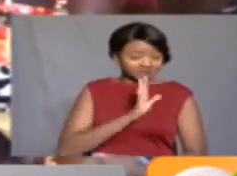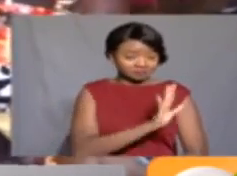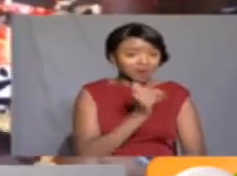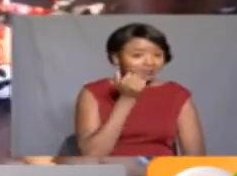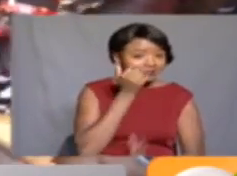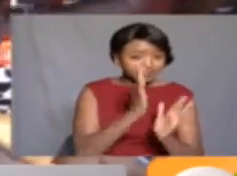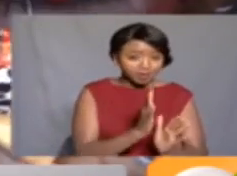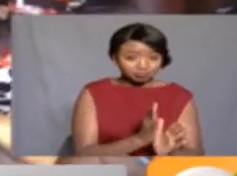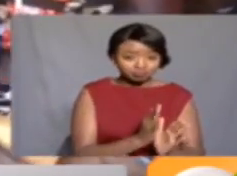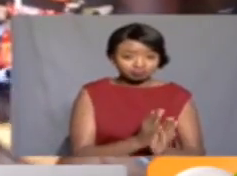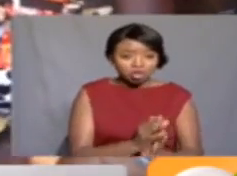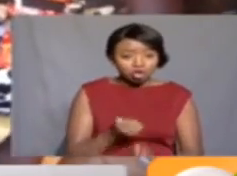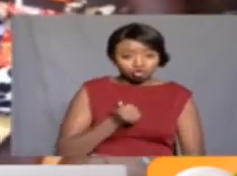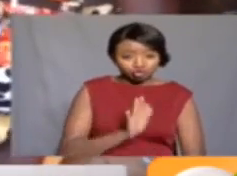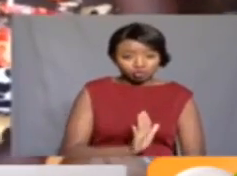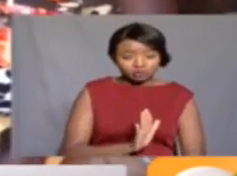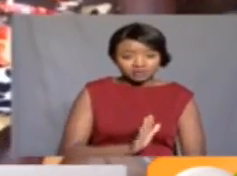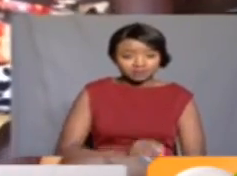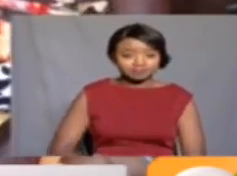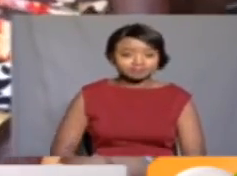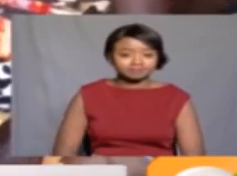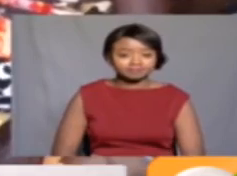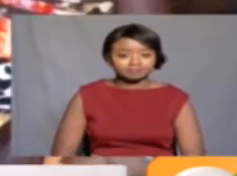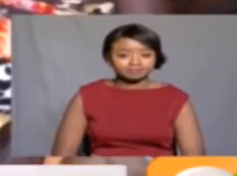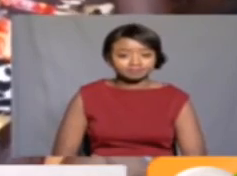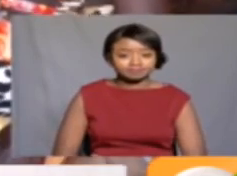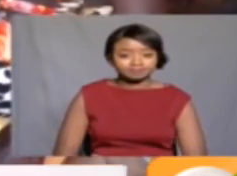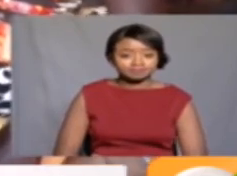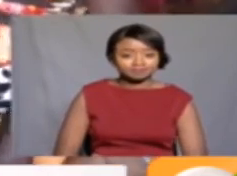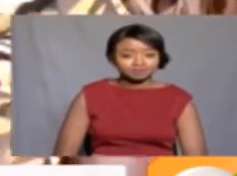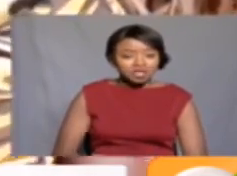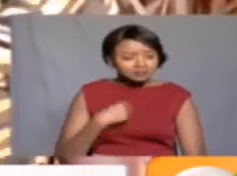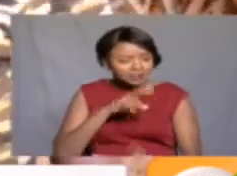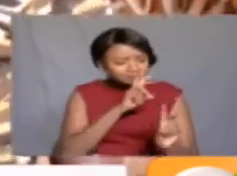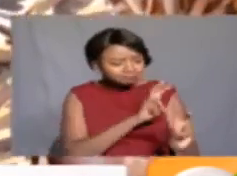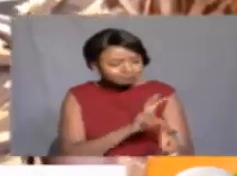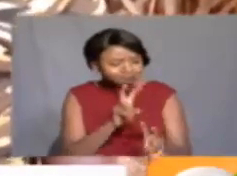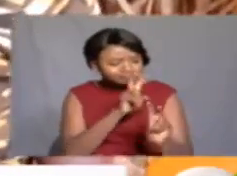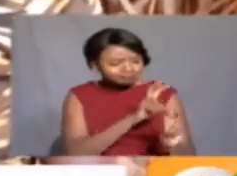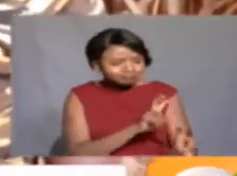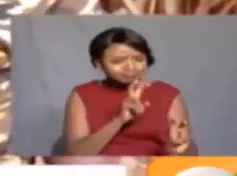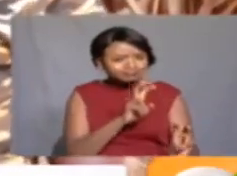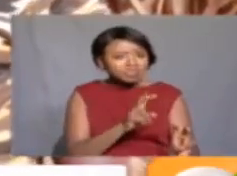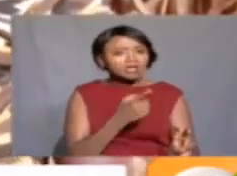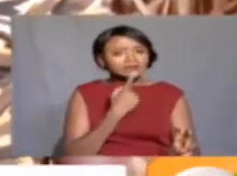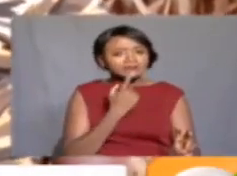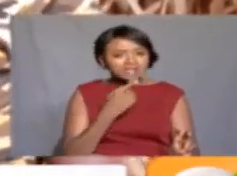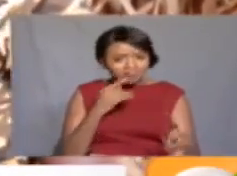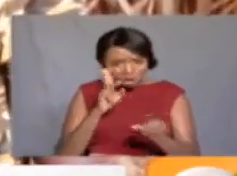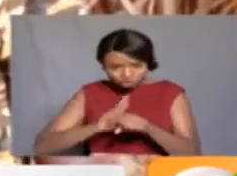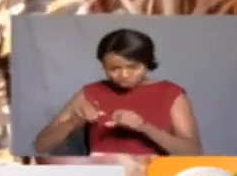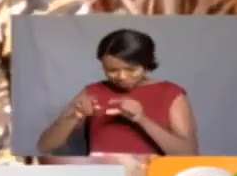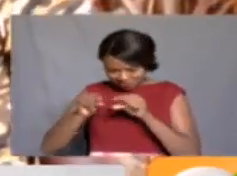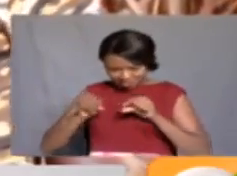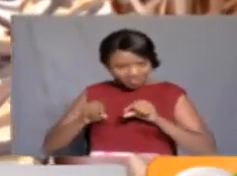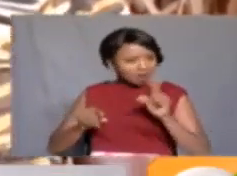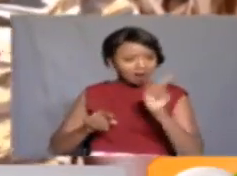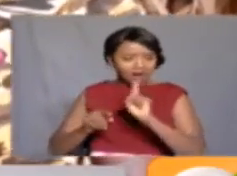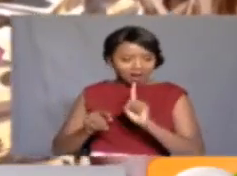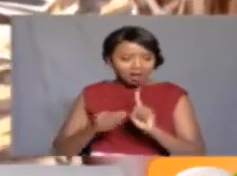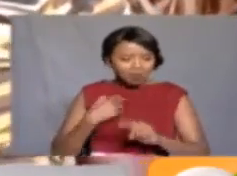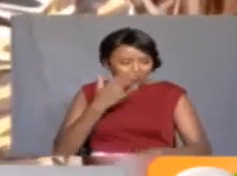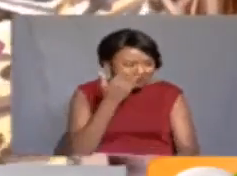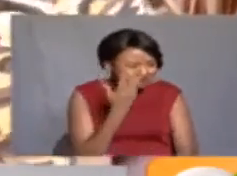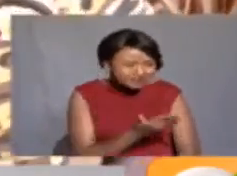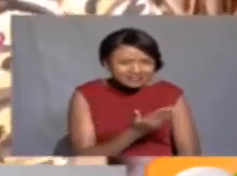her 2-year-old daughter Sunday Ekwa. Upon observing Sunday, she decides she will not use the beads. She shows no